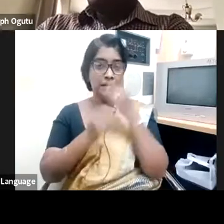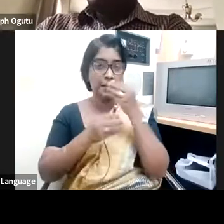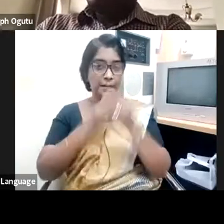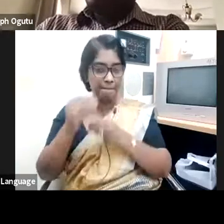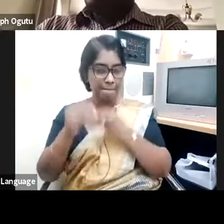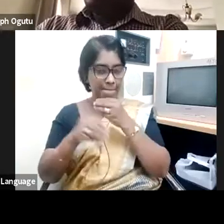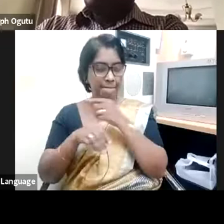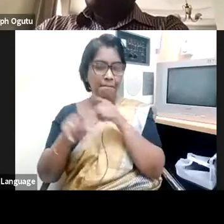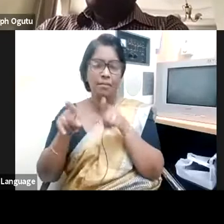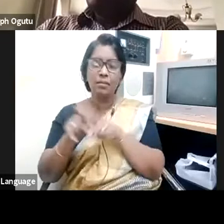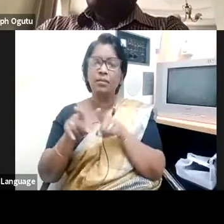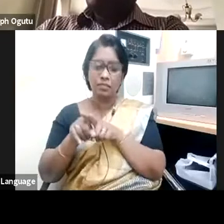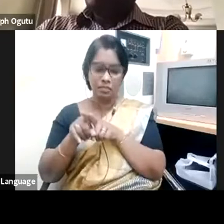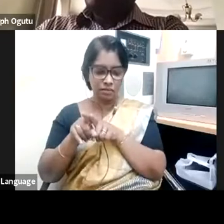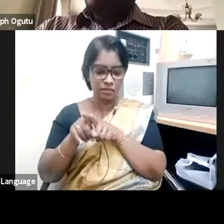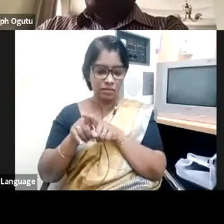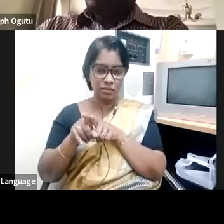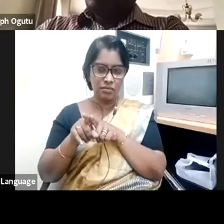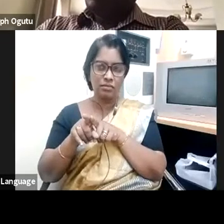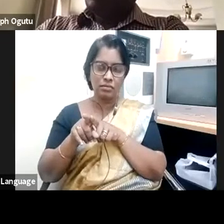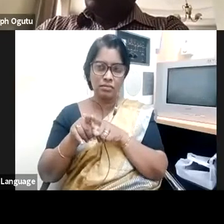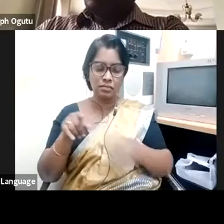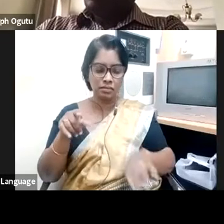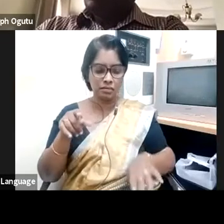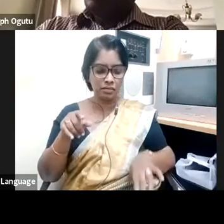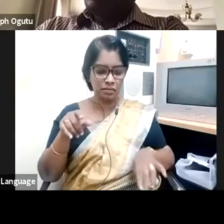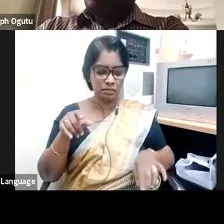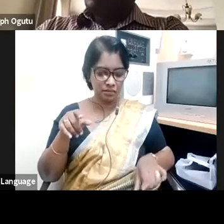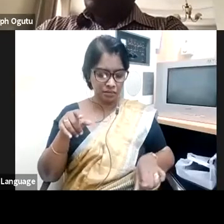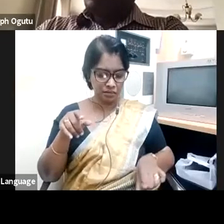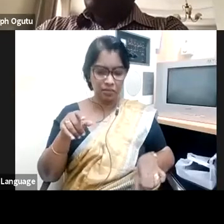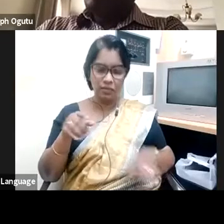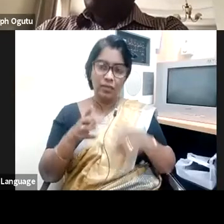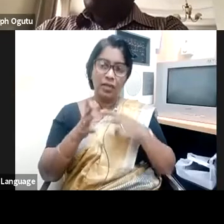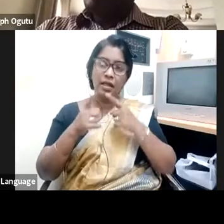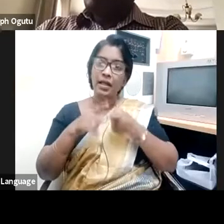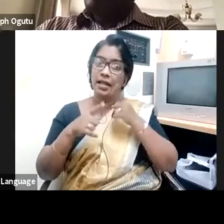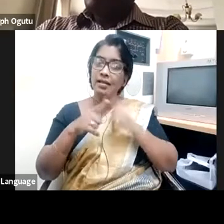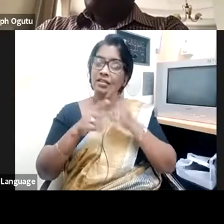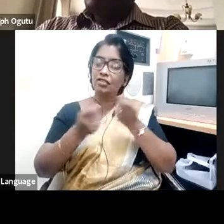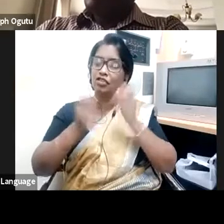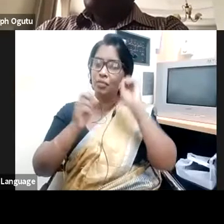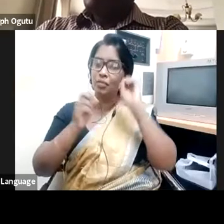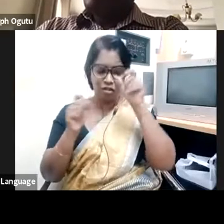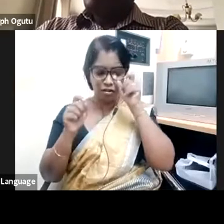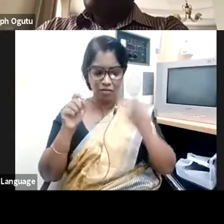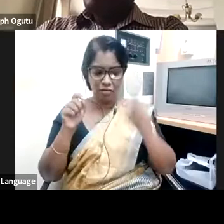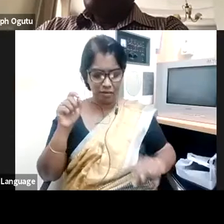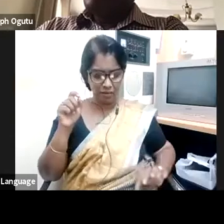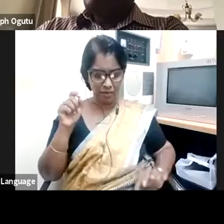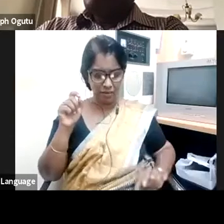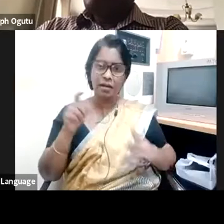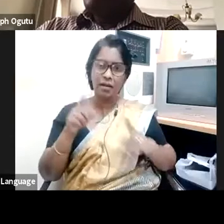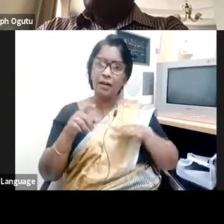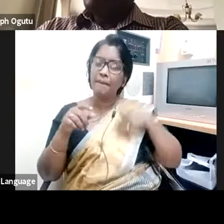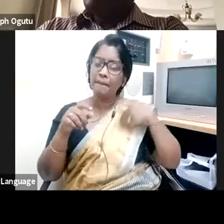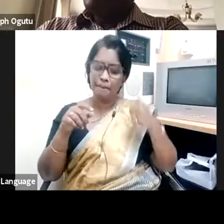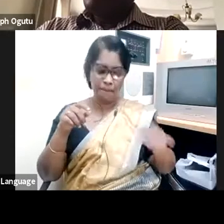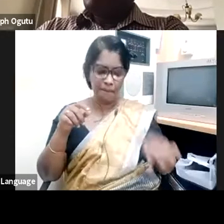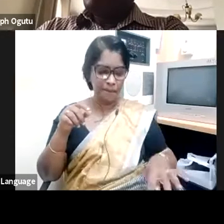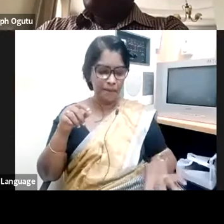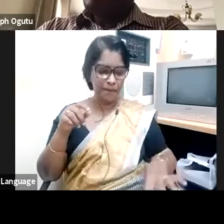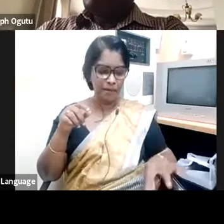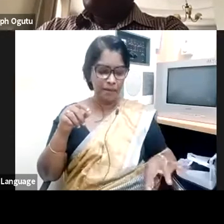put it out to the market and wonder why it didn't work. So fundamentally, it's about empathizing around whose problem you're